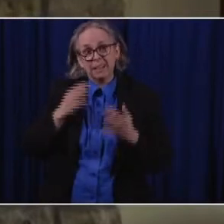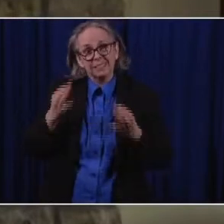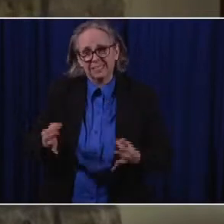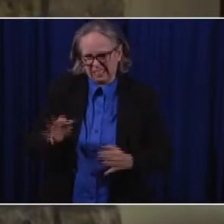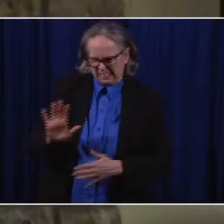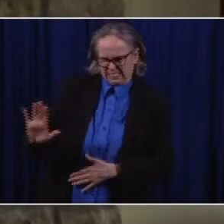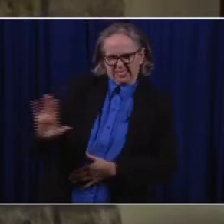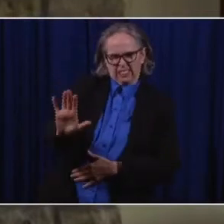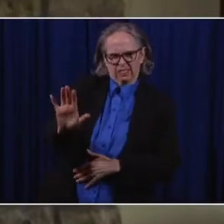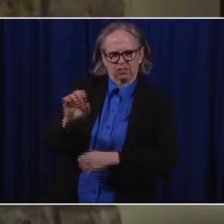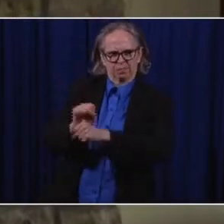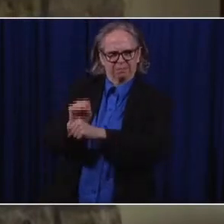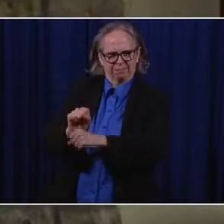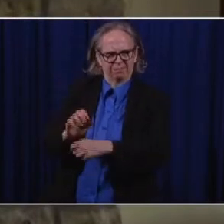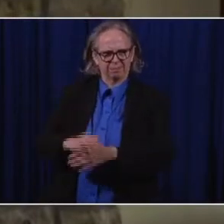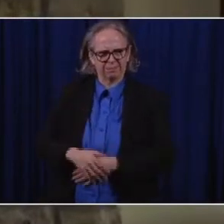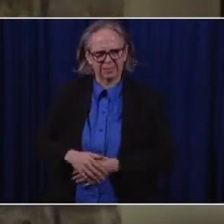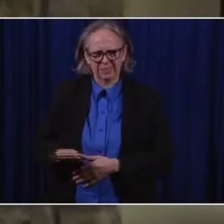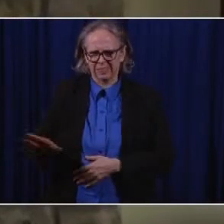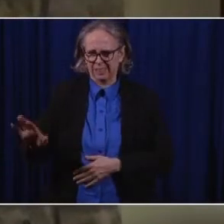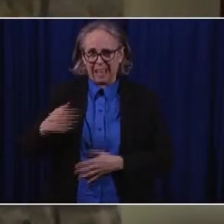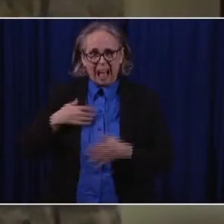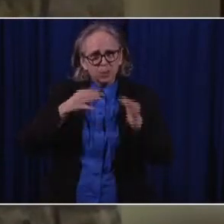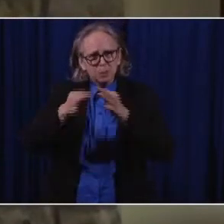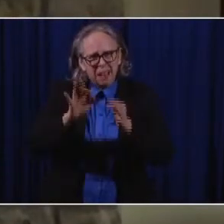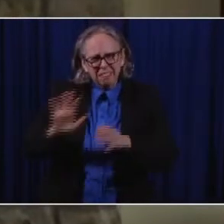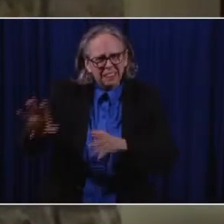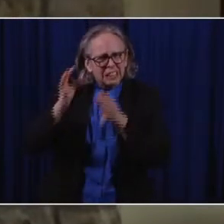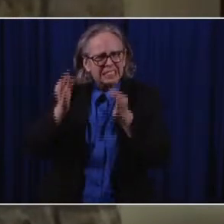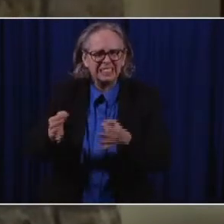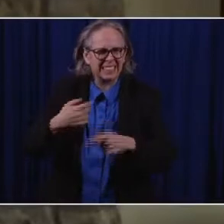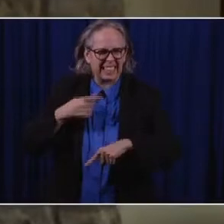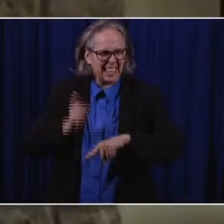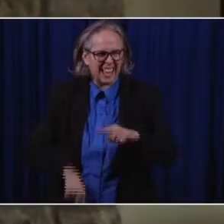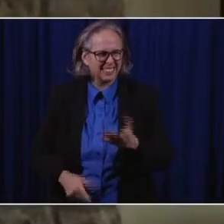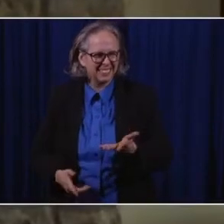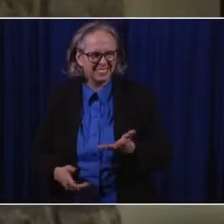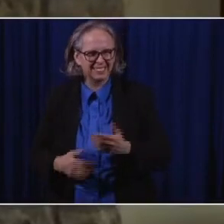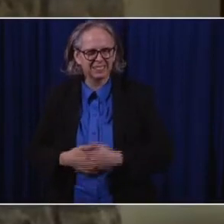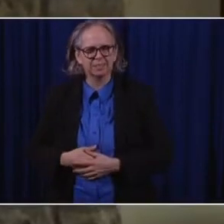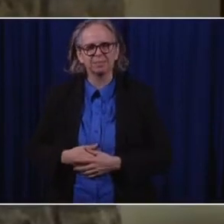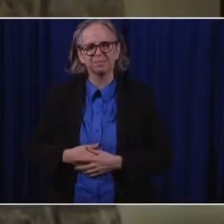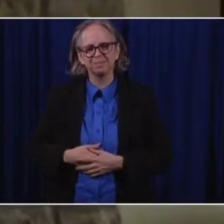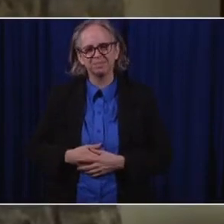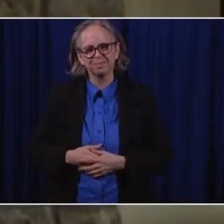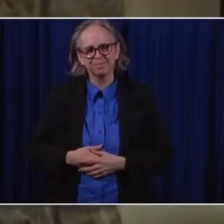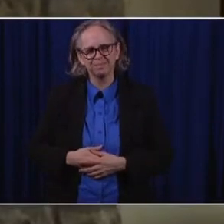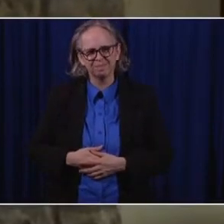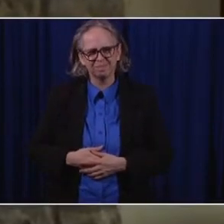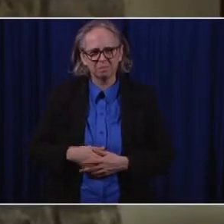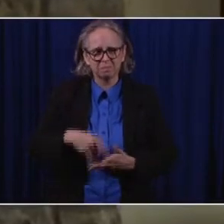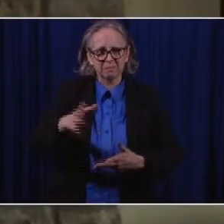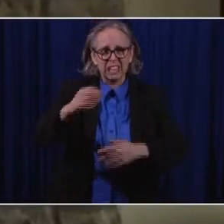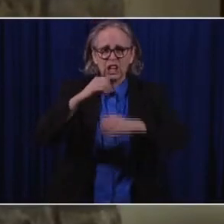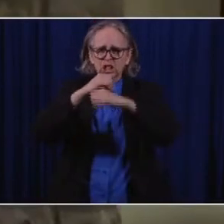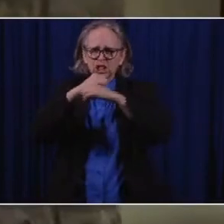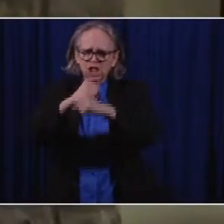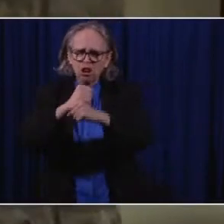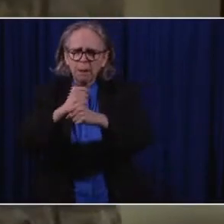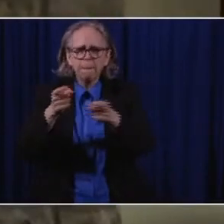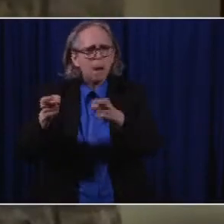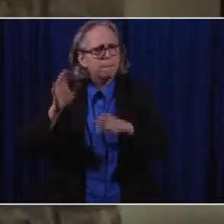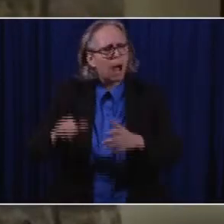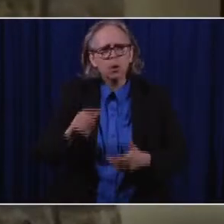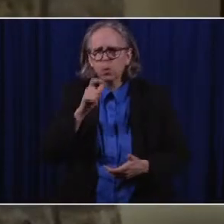security that we have is left in the patrol's hands and is left of local